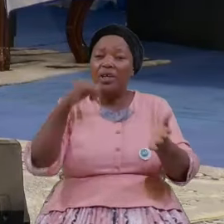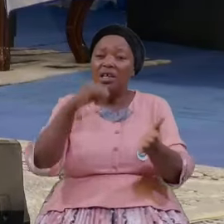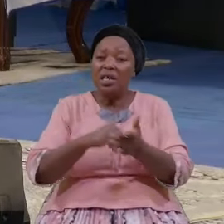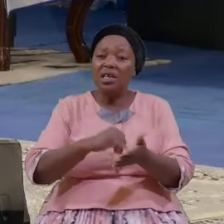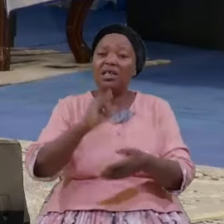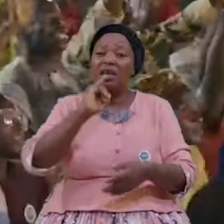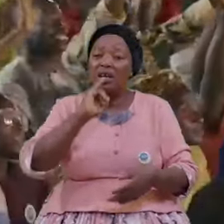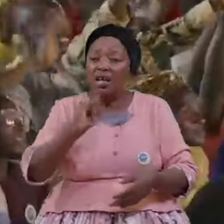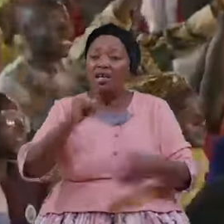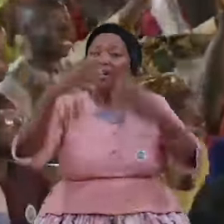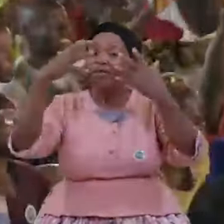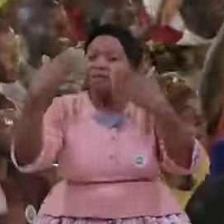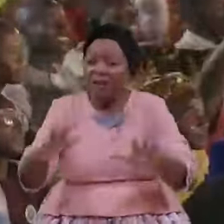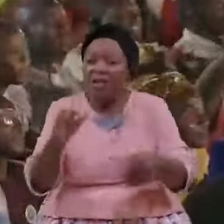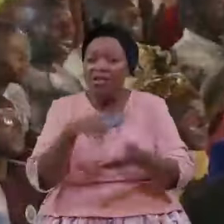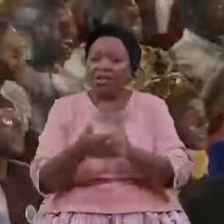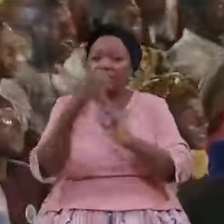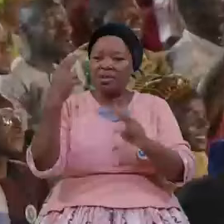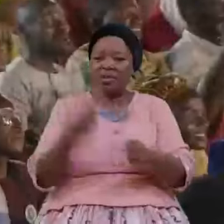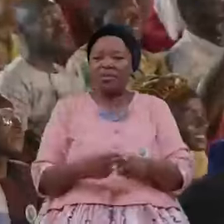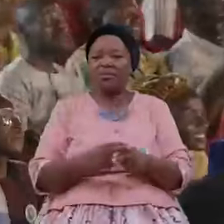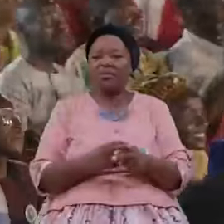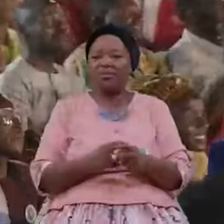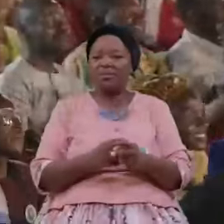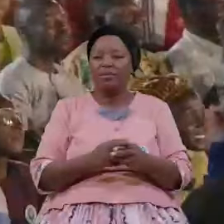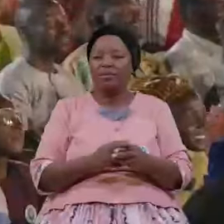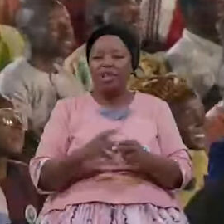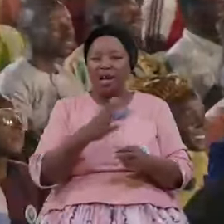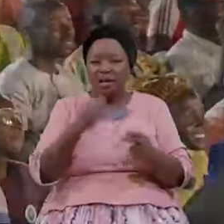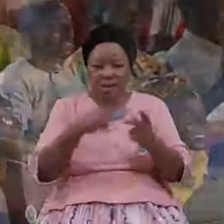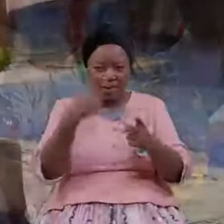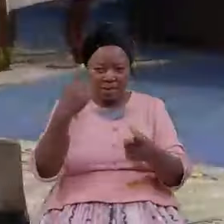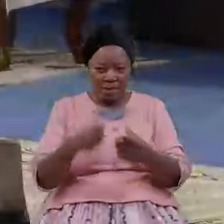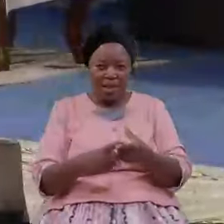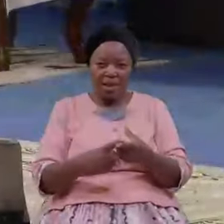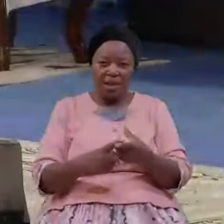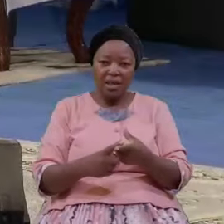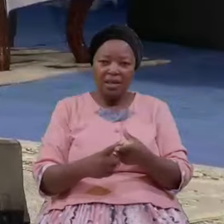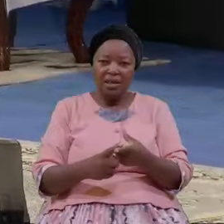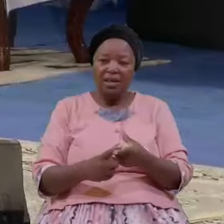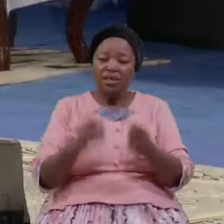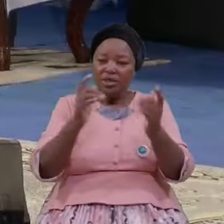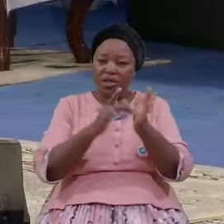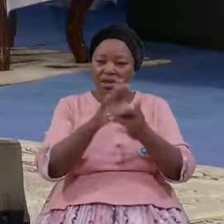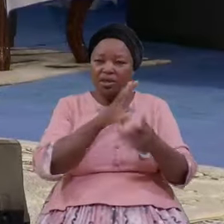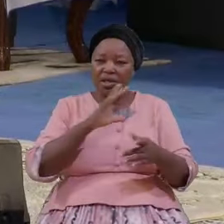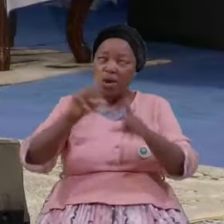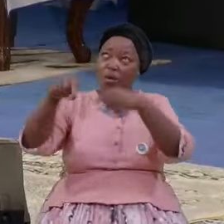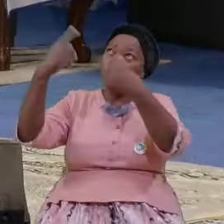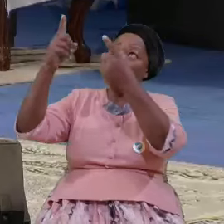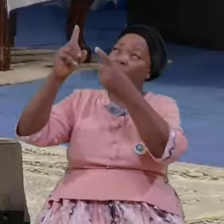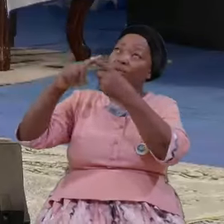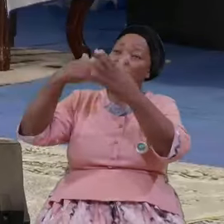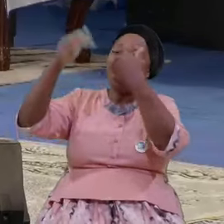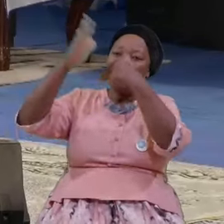is finished. And then he went to heaven. He came before the heavenly